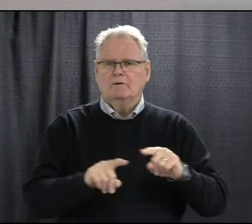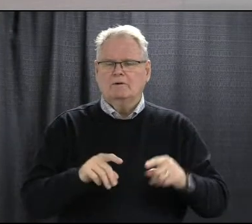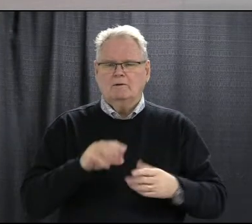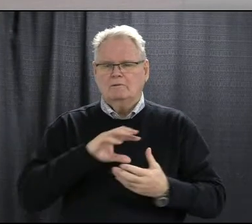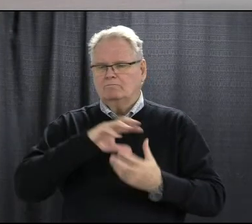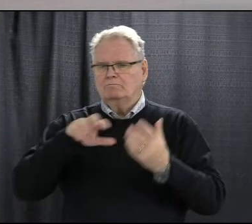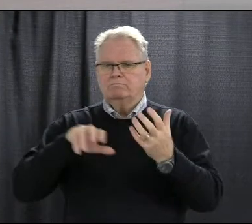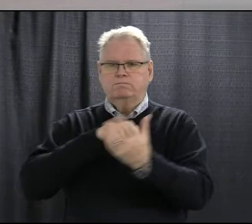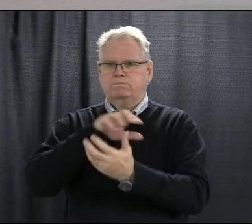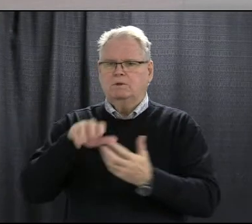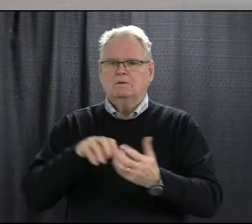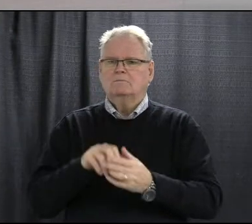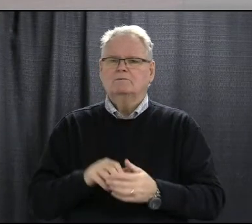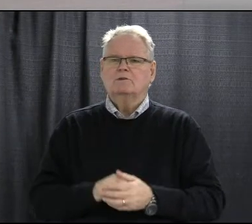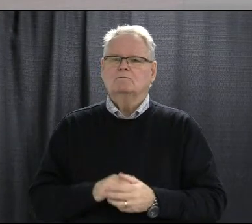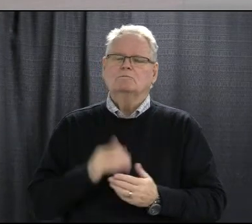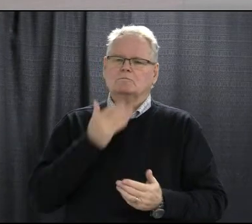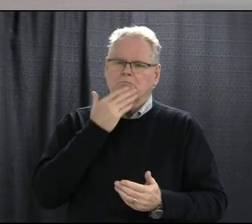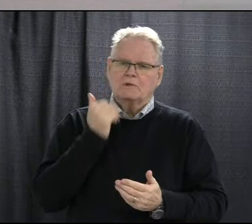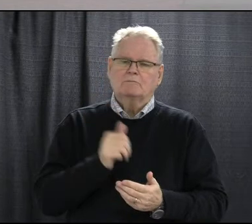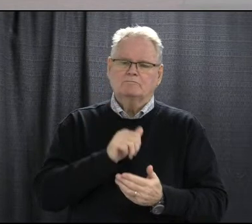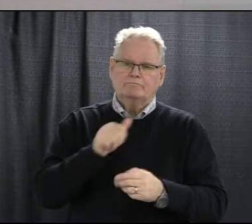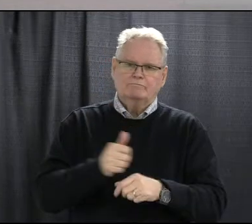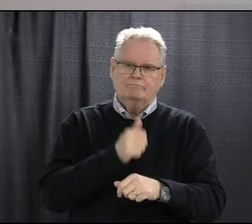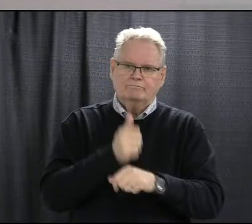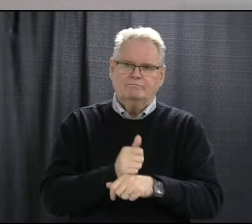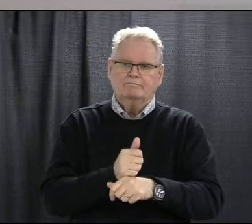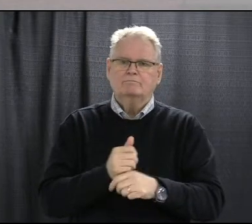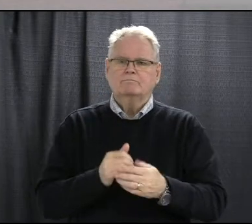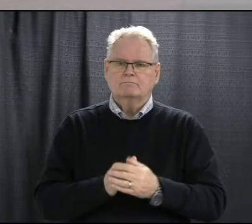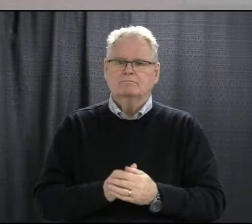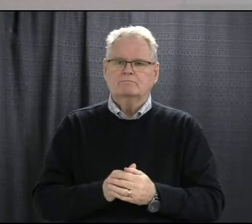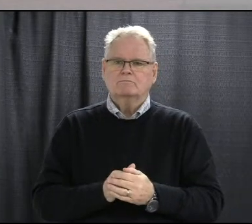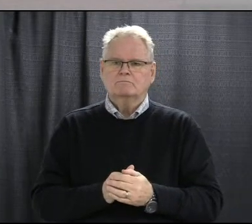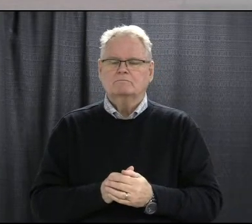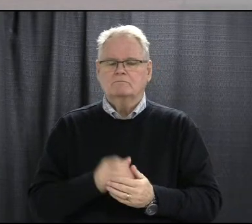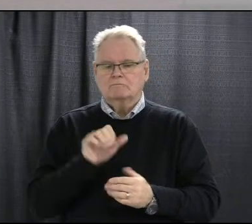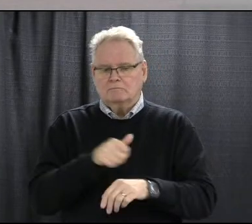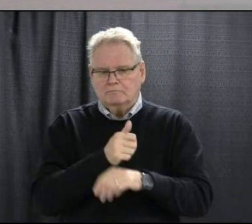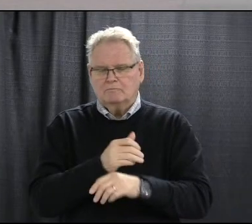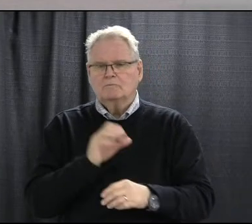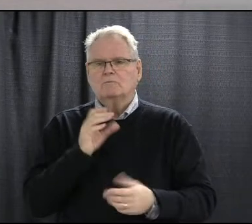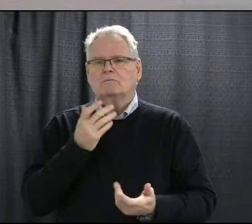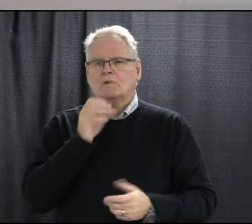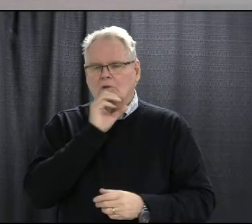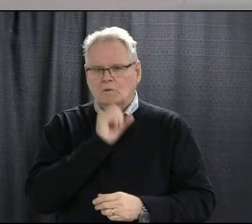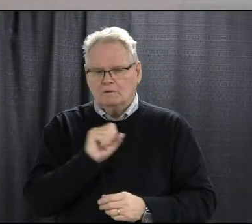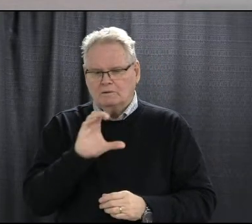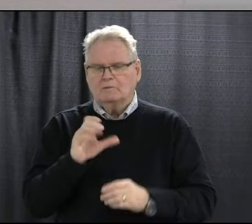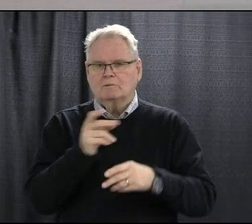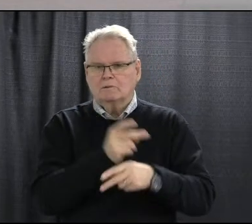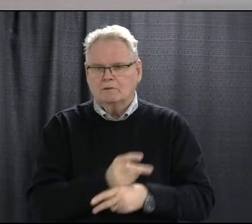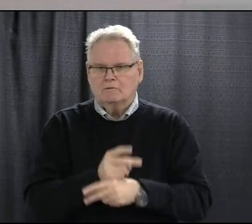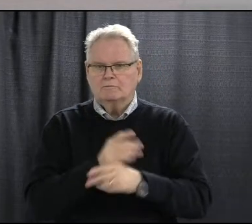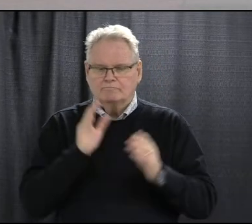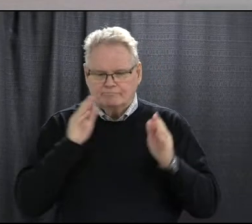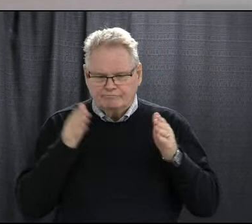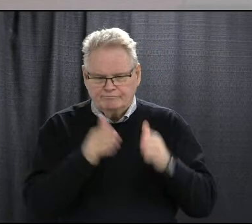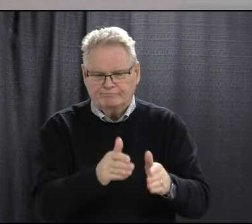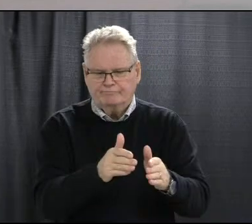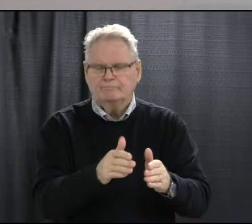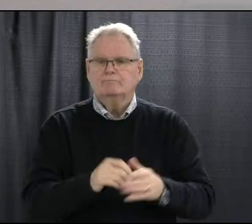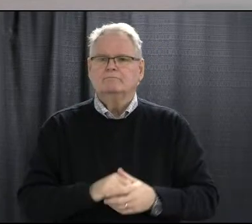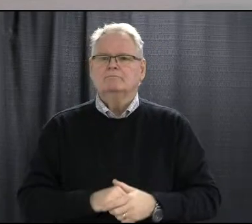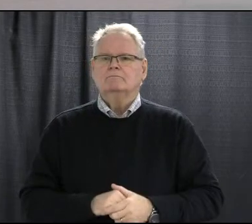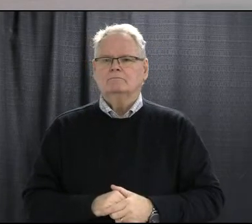settings. The family care teams obviously will really allow for that multidisciplinary care, and that's really what older adult care should be, is